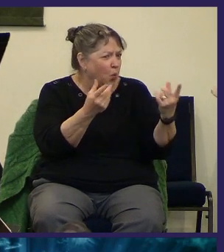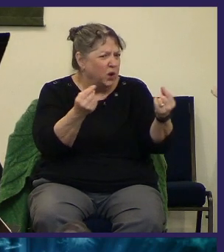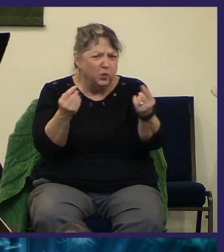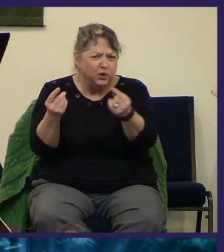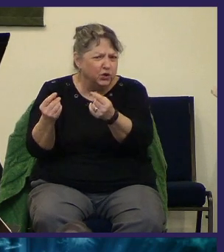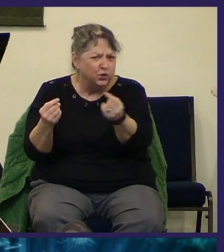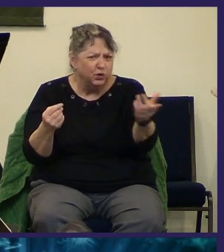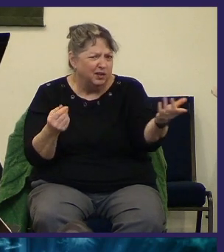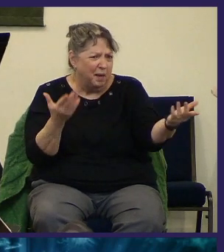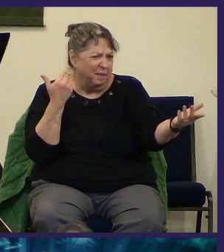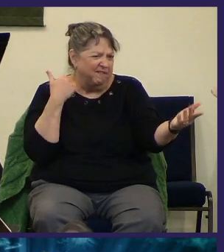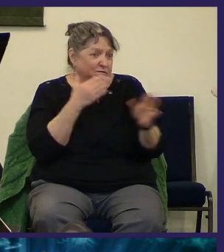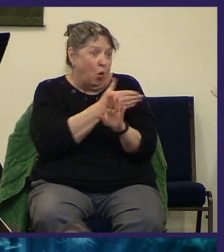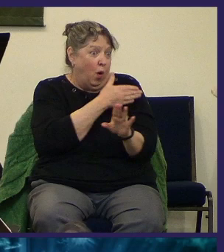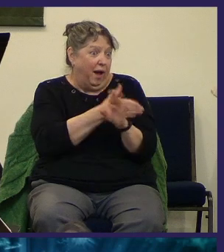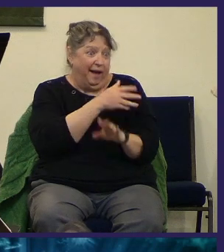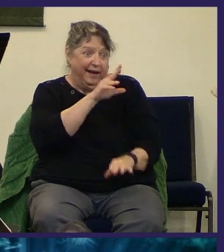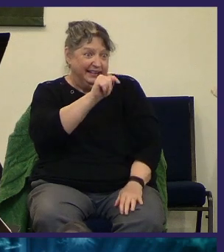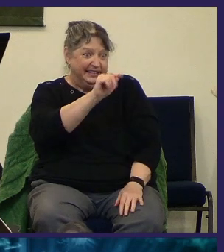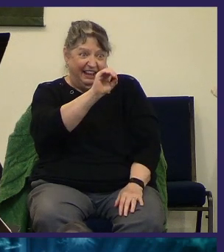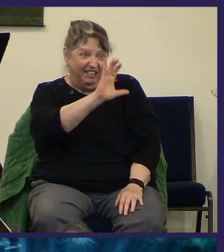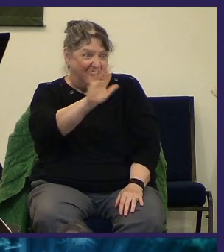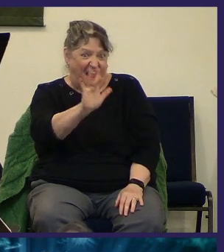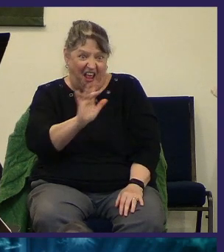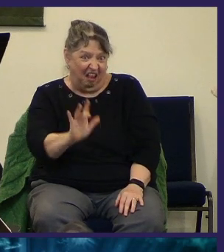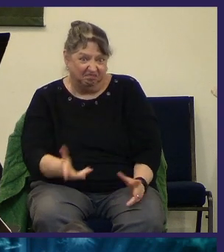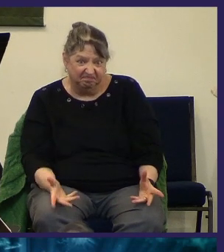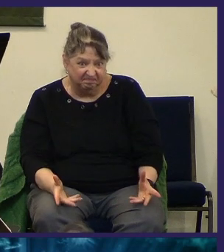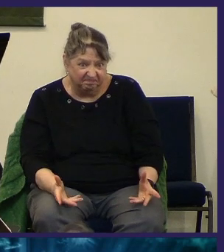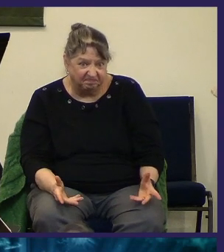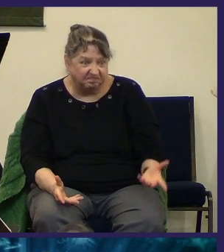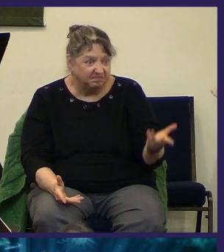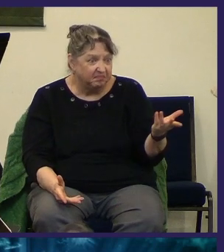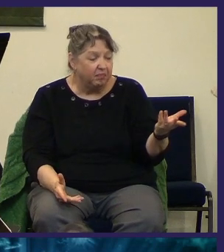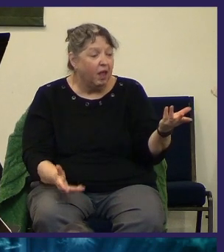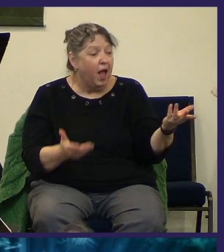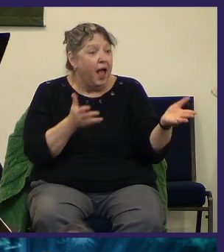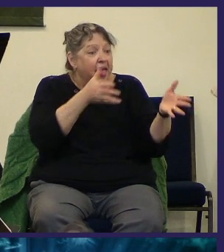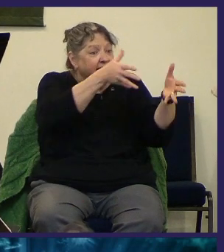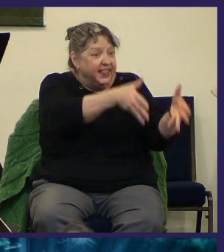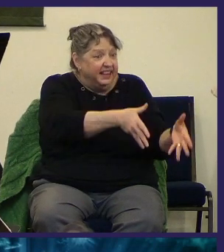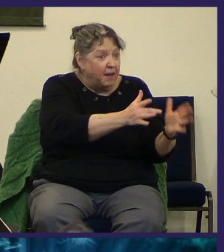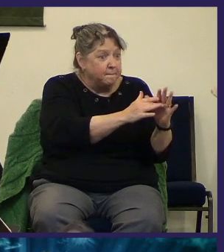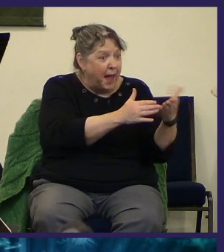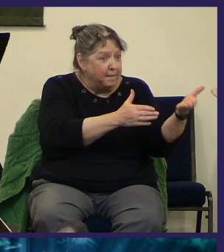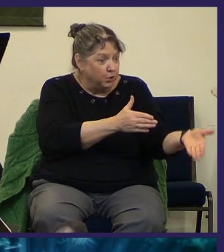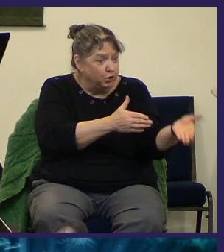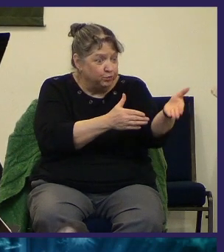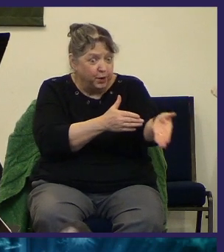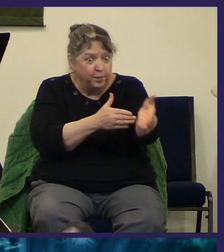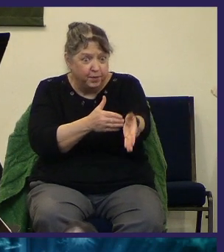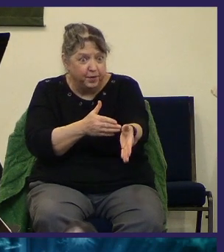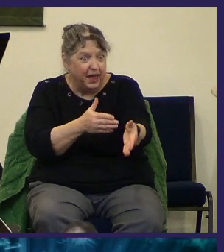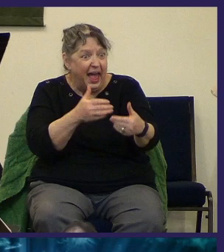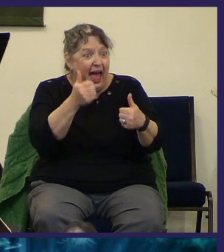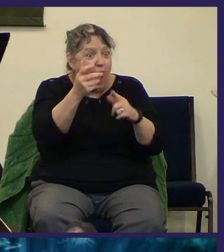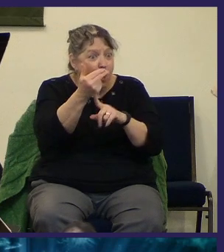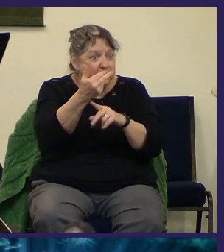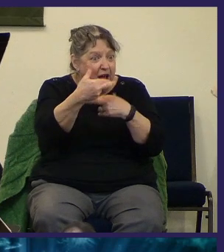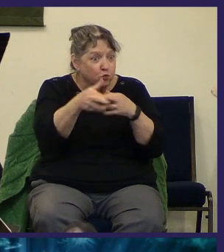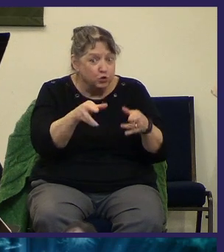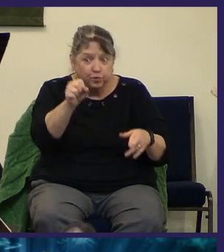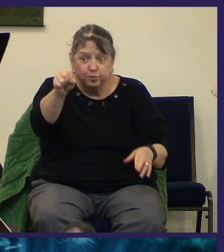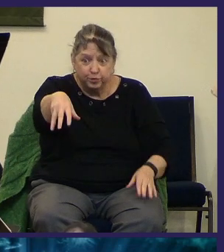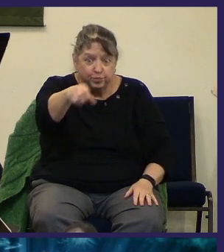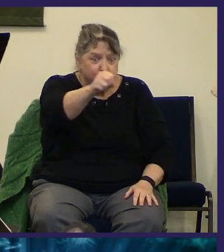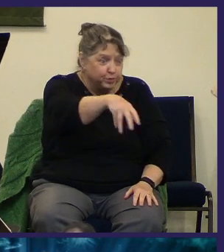then i imagine there was no tv what's there to do they read the bible now why can't we share this with everyone else so they start every